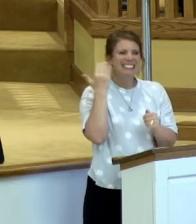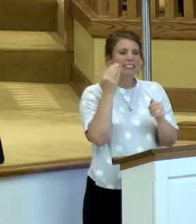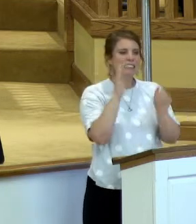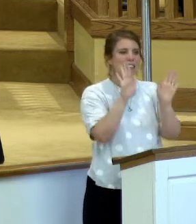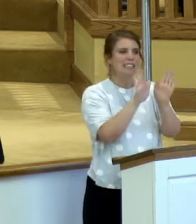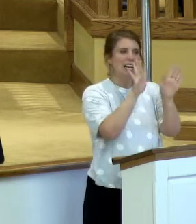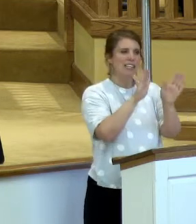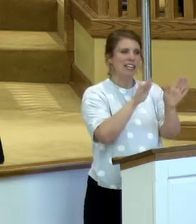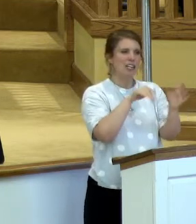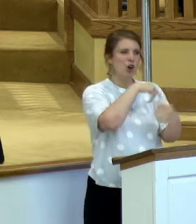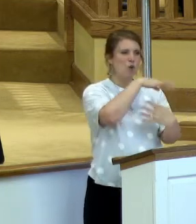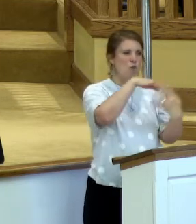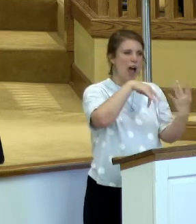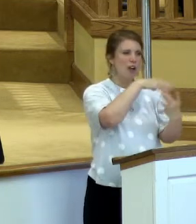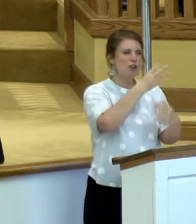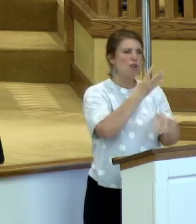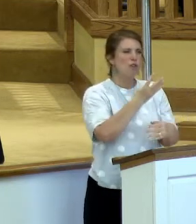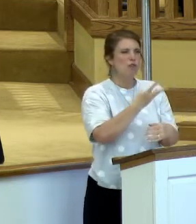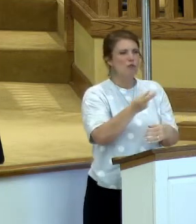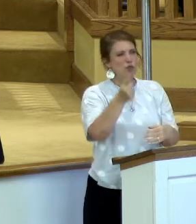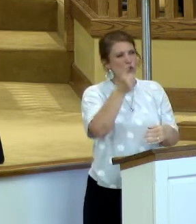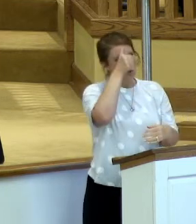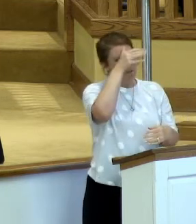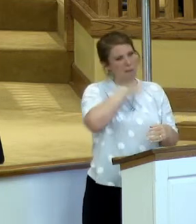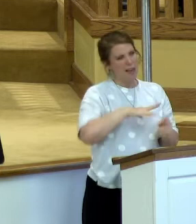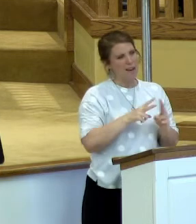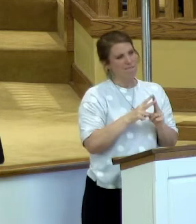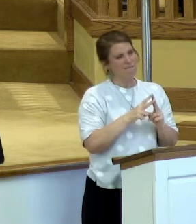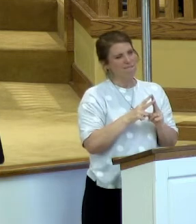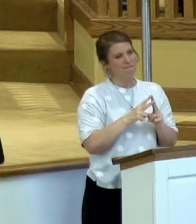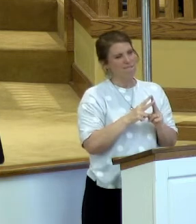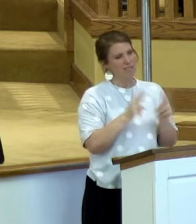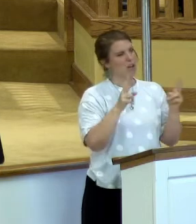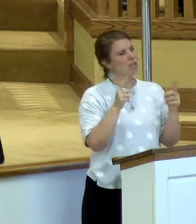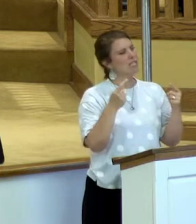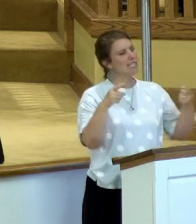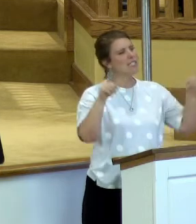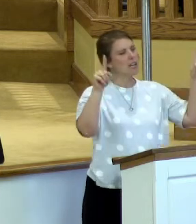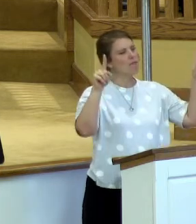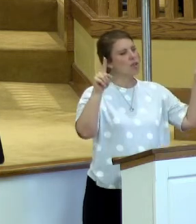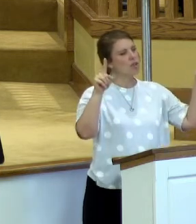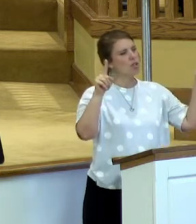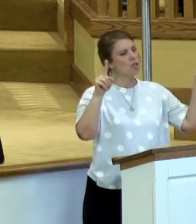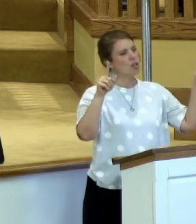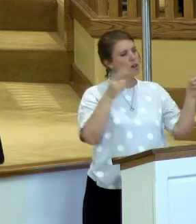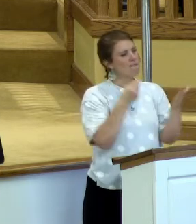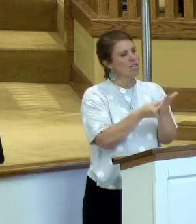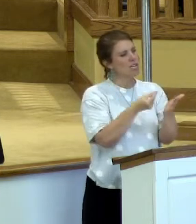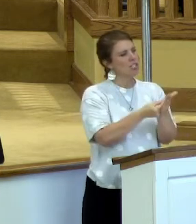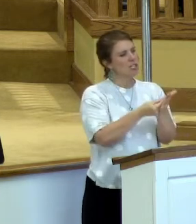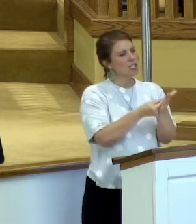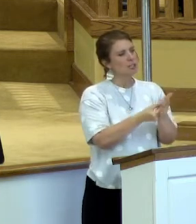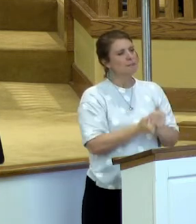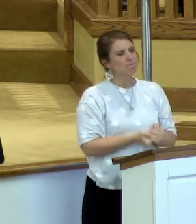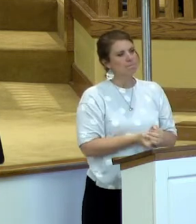to be around a couple of men that are very successful. They've been very successful